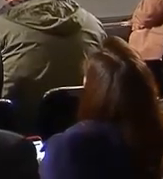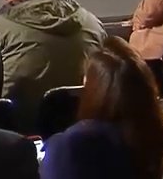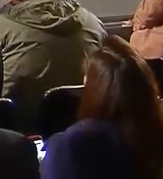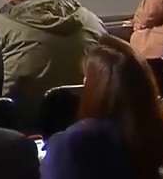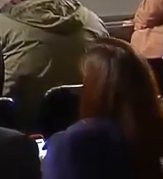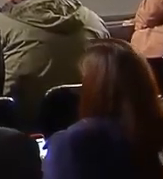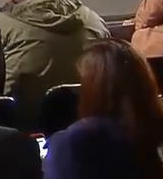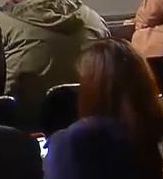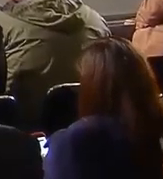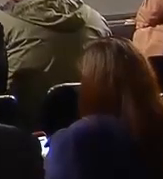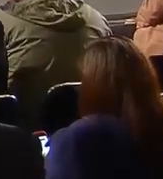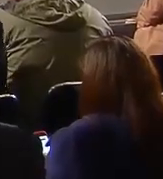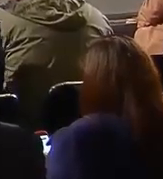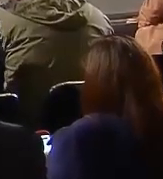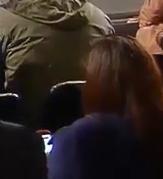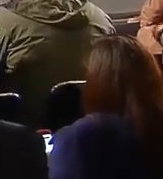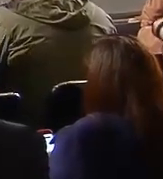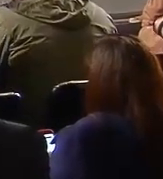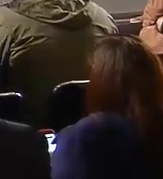minute.